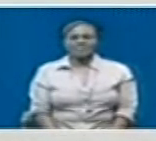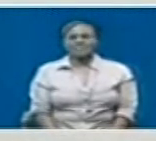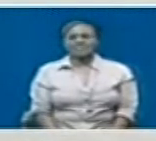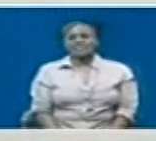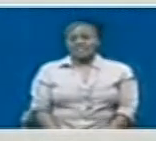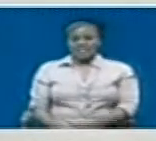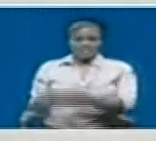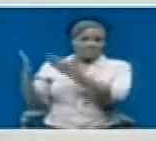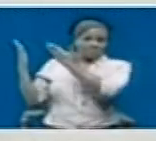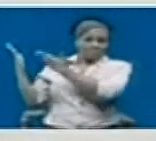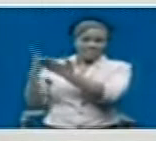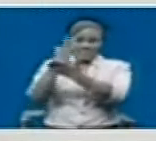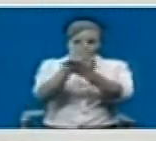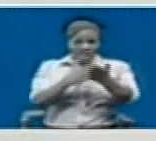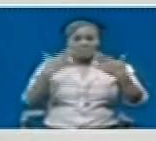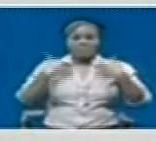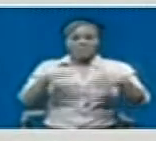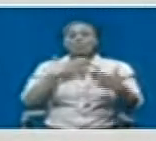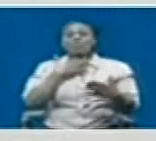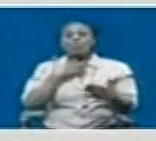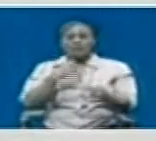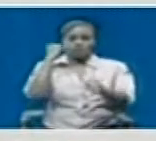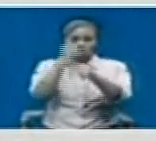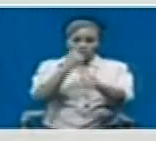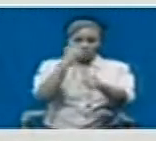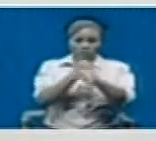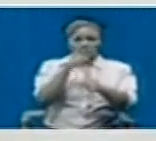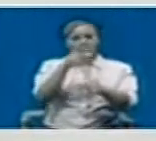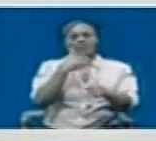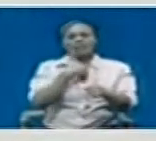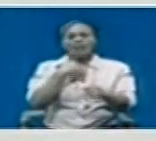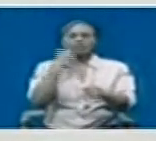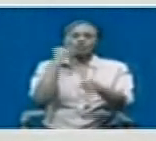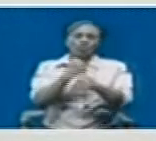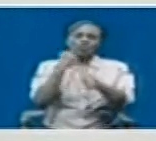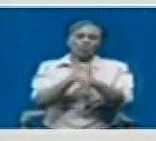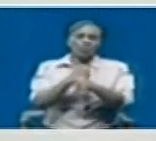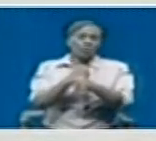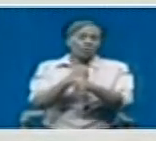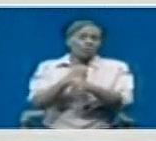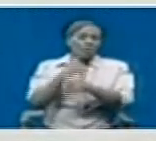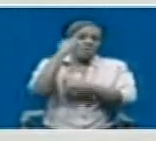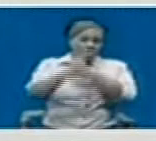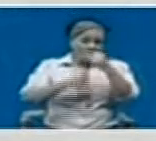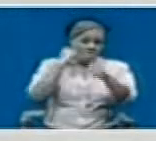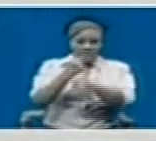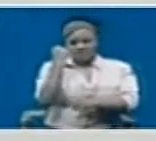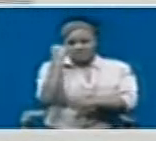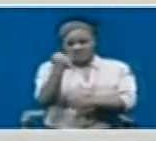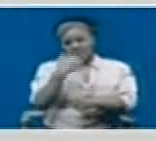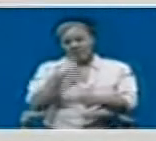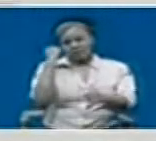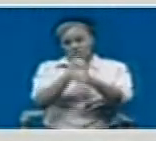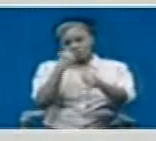And those are some of the job seekers that we have looked at. Some of them probably have been jobless for the last 5 years, and they